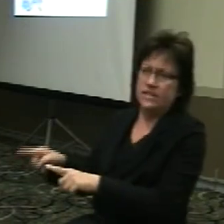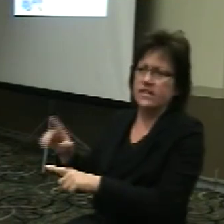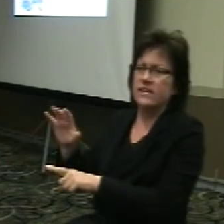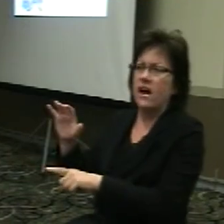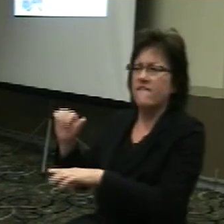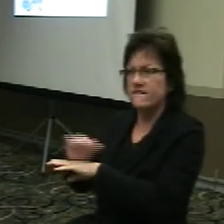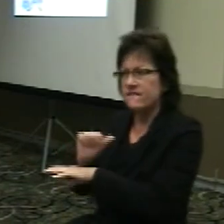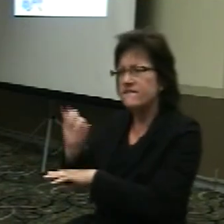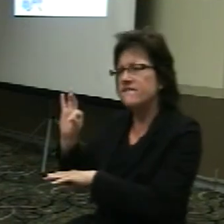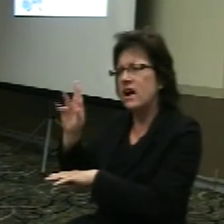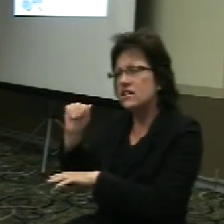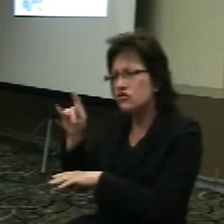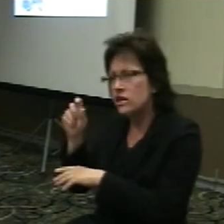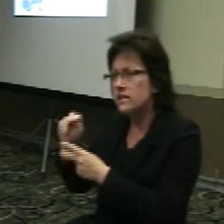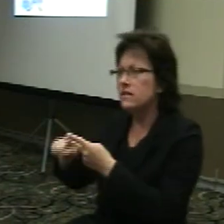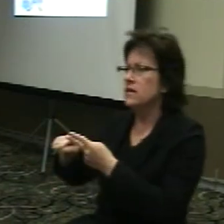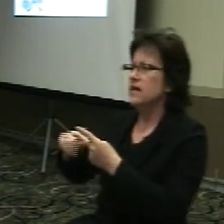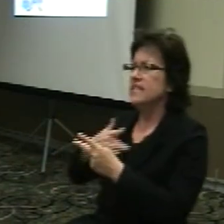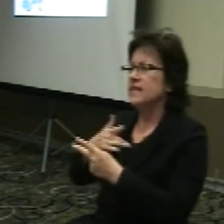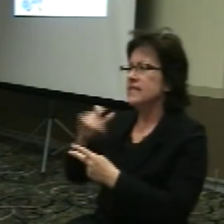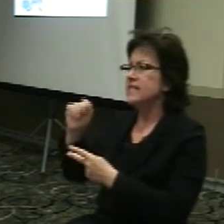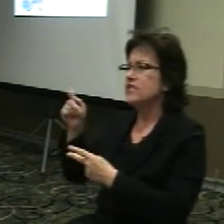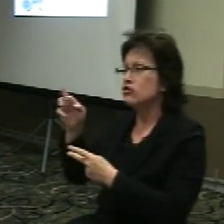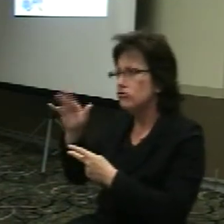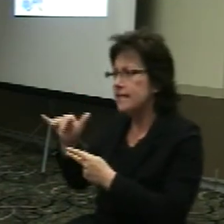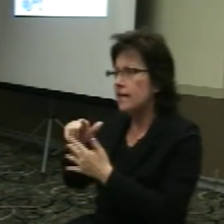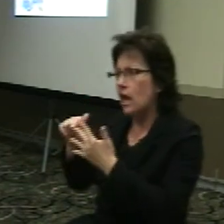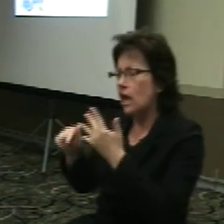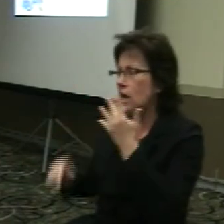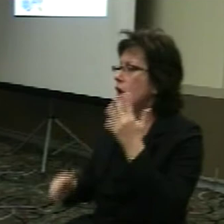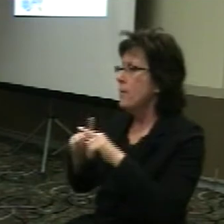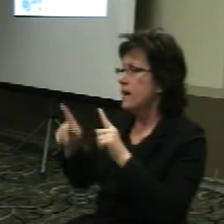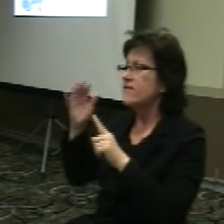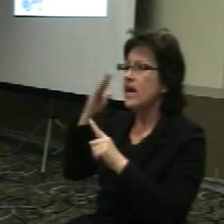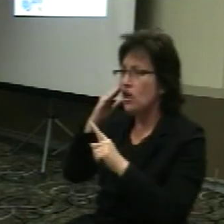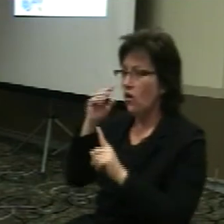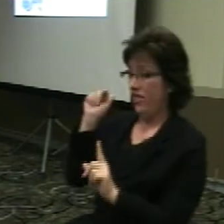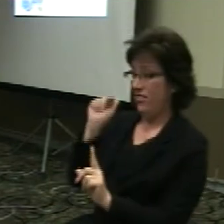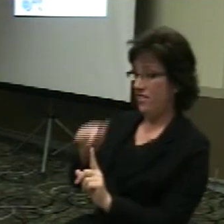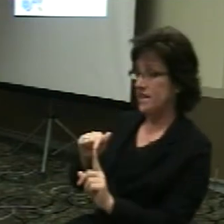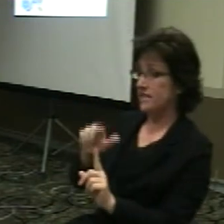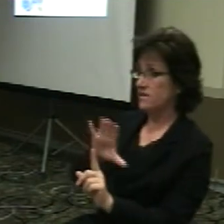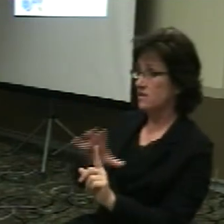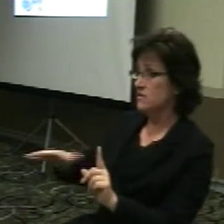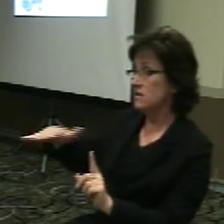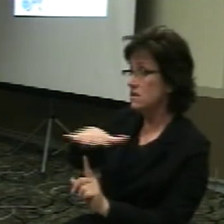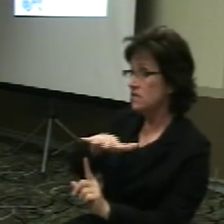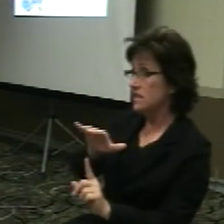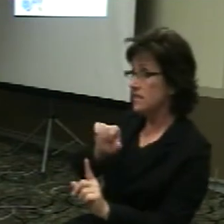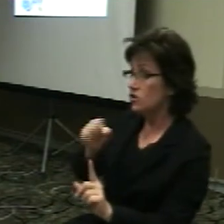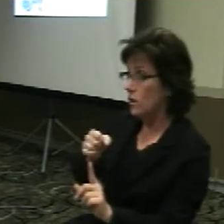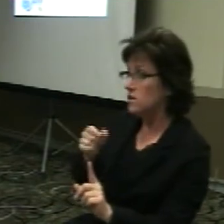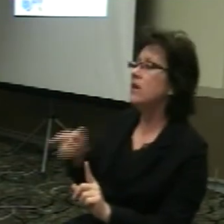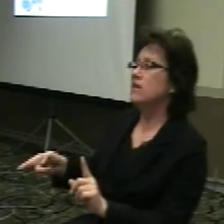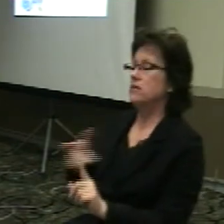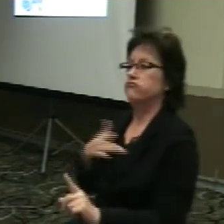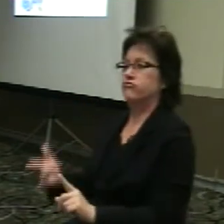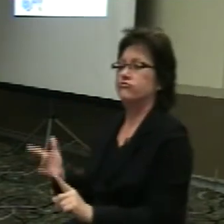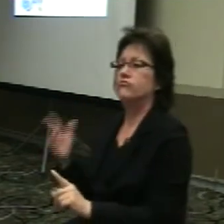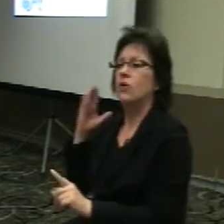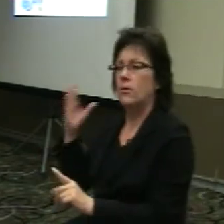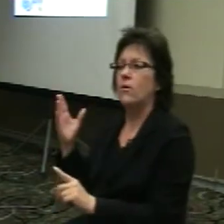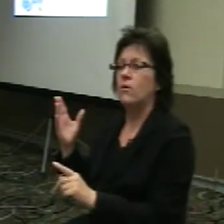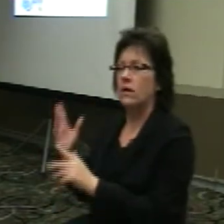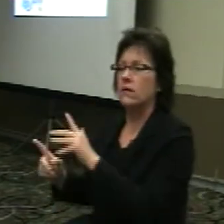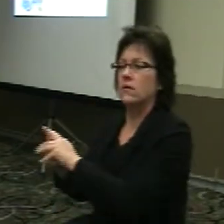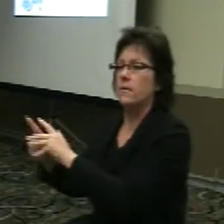kinds of things going on in there. But I do know if I have this kind of a contextual situation, I am more likely to see it. If I